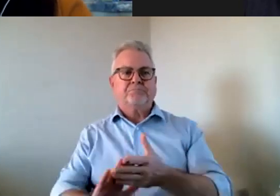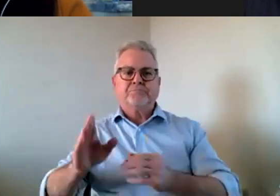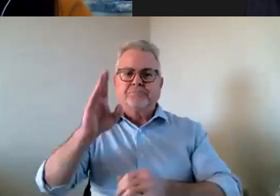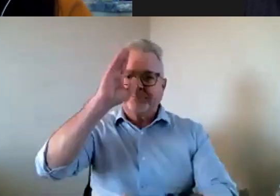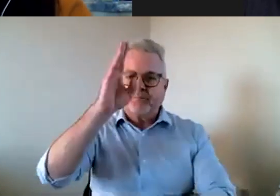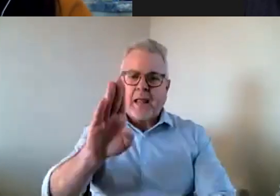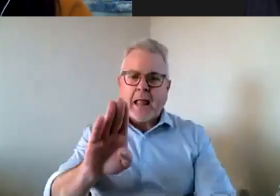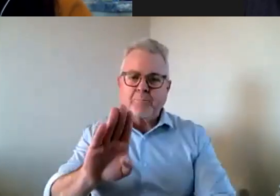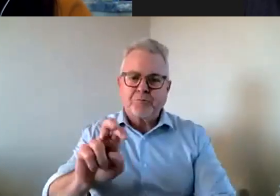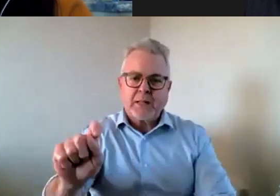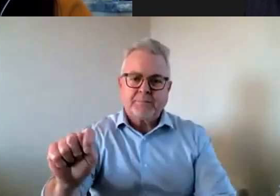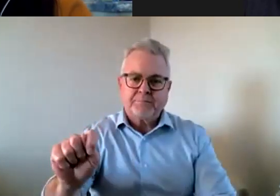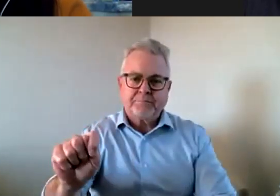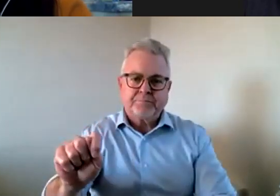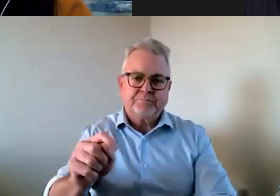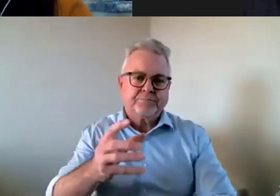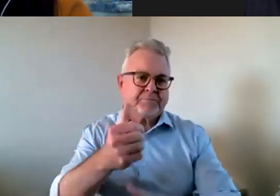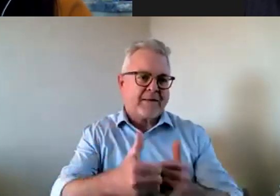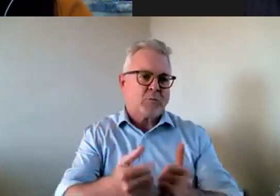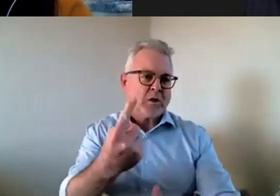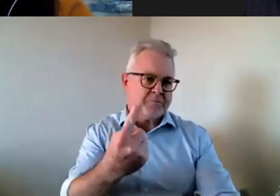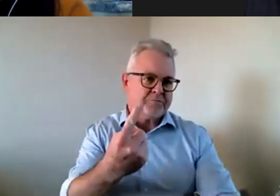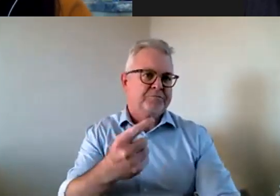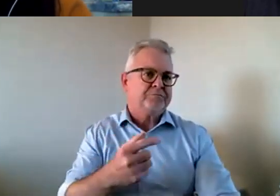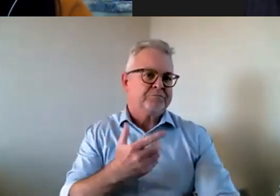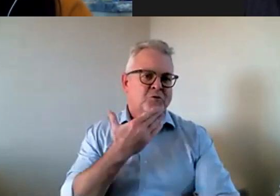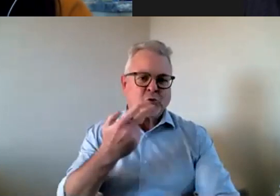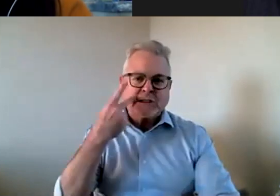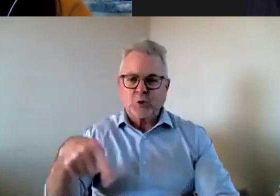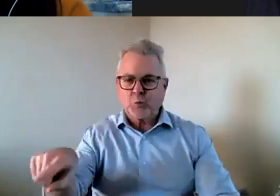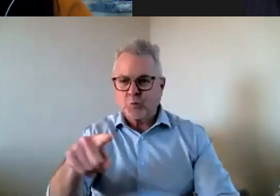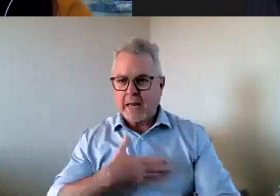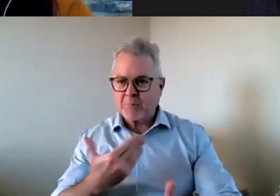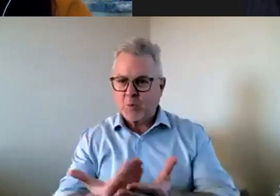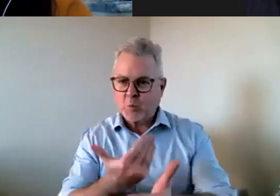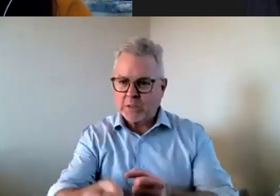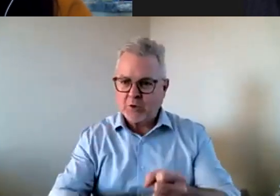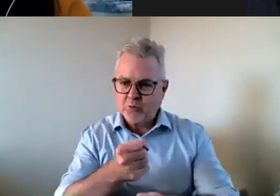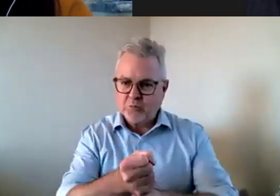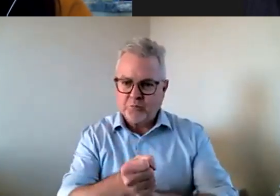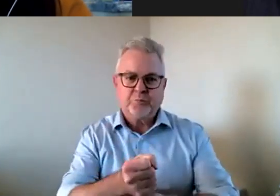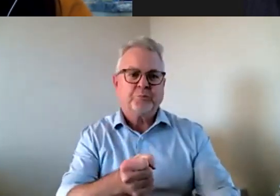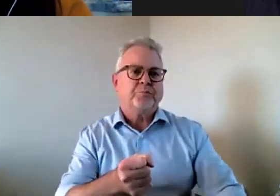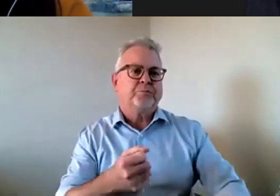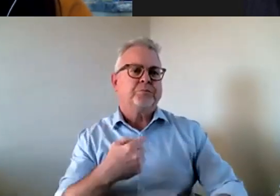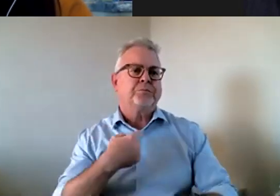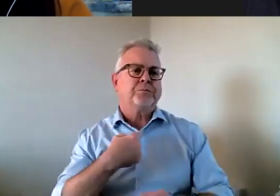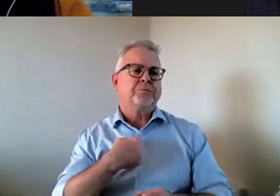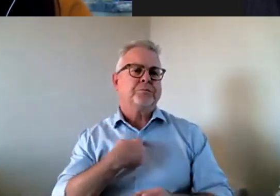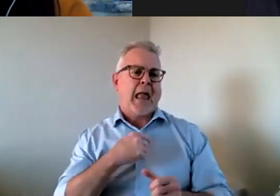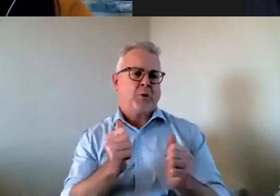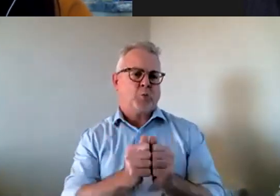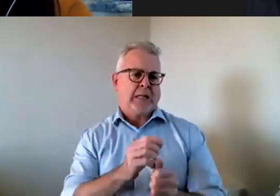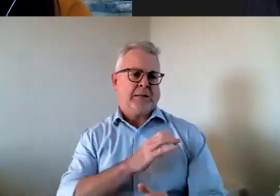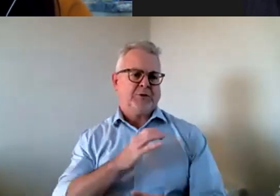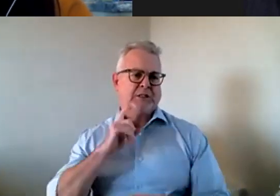Yep. Hi, everybody. Hi there, Brett, and everyone else on the committee. Good to see everyone. Happy New Year.